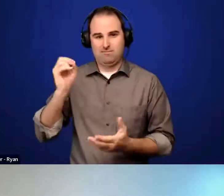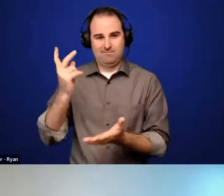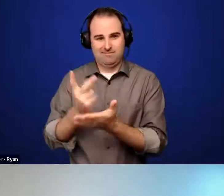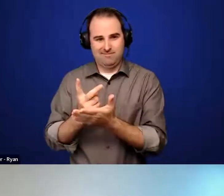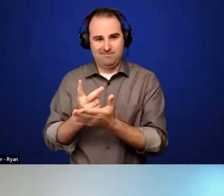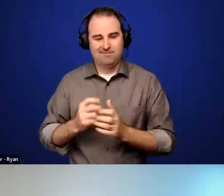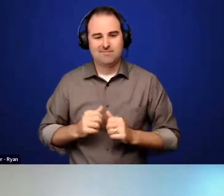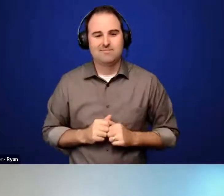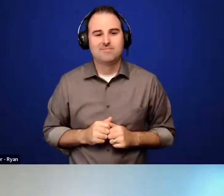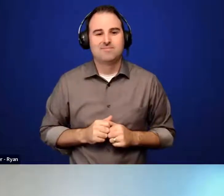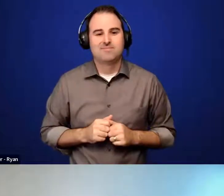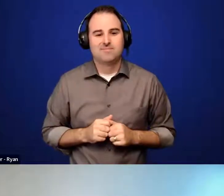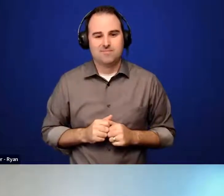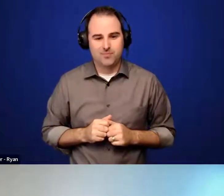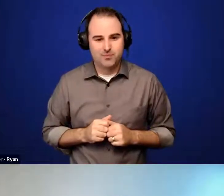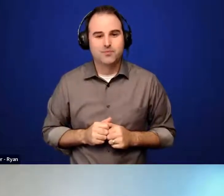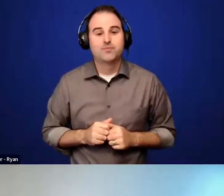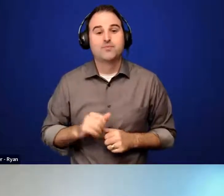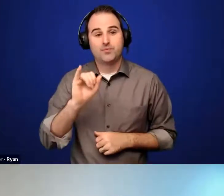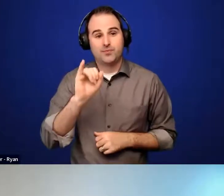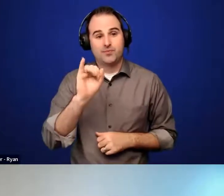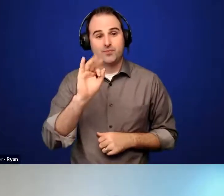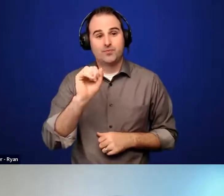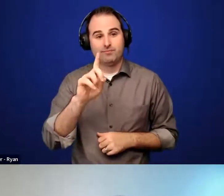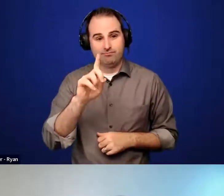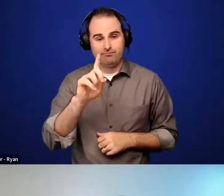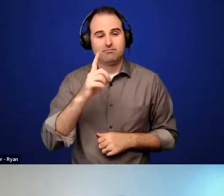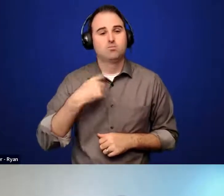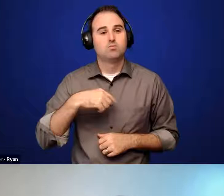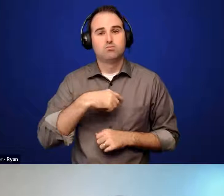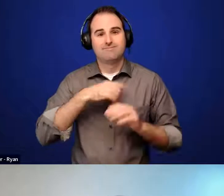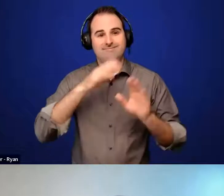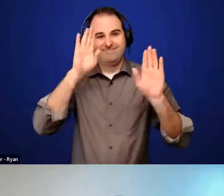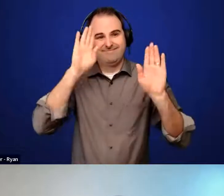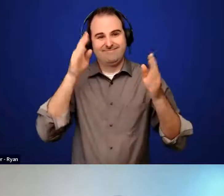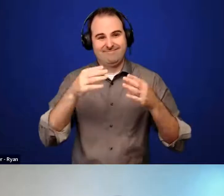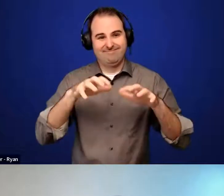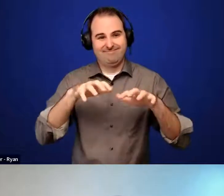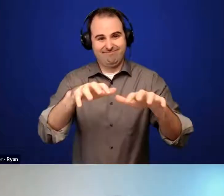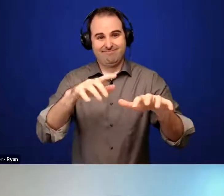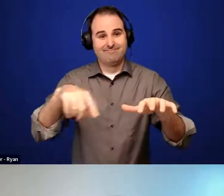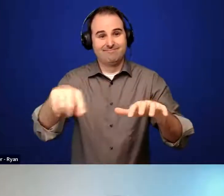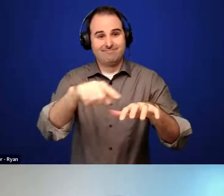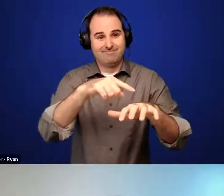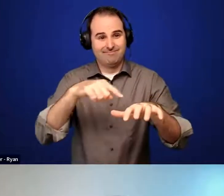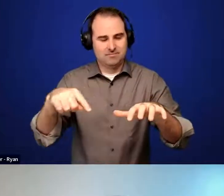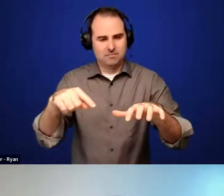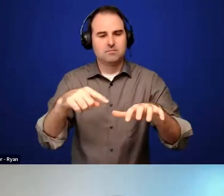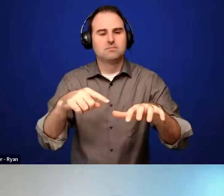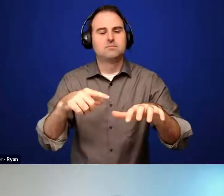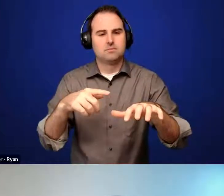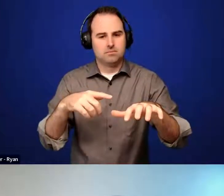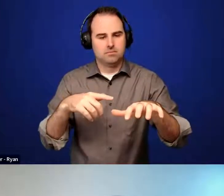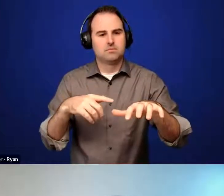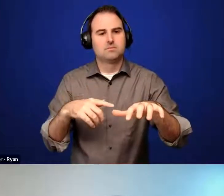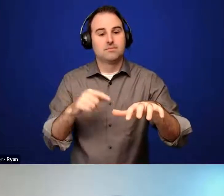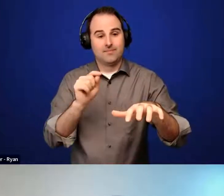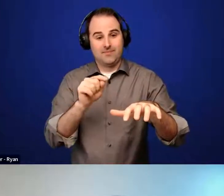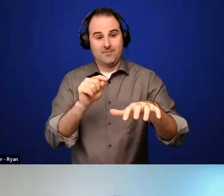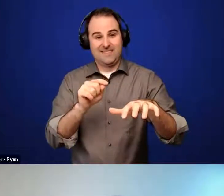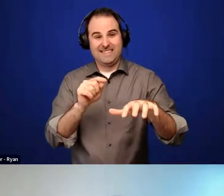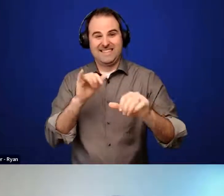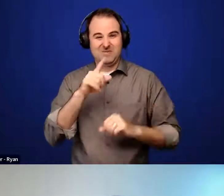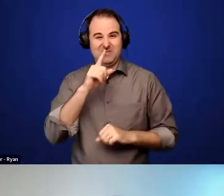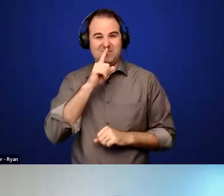IFAD itself, as our target population is the rural poor people, this is